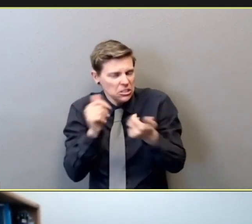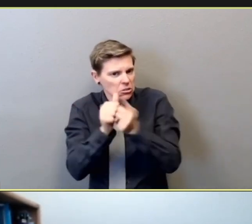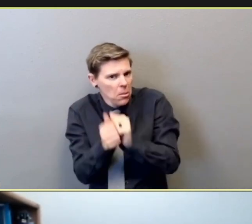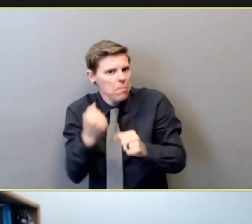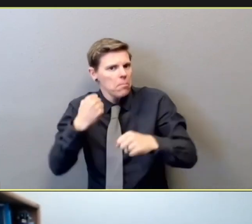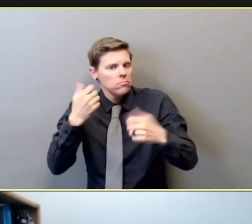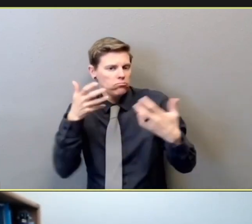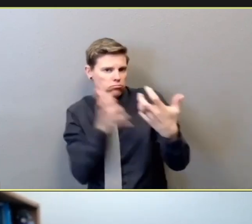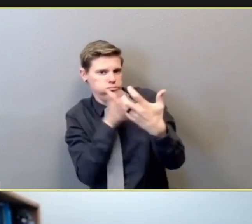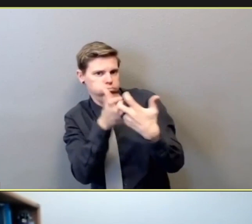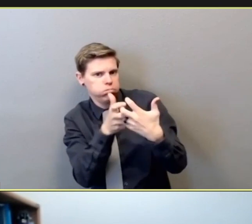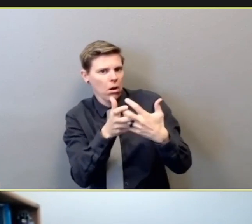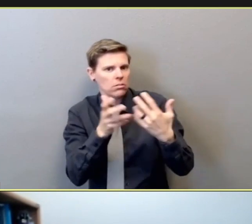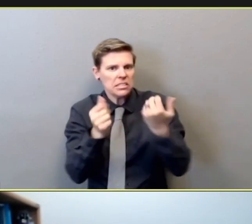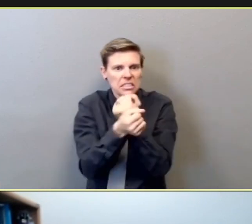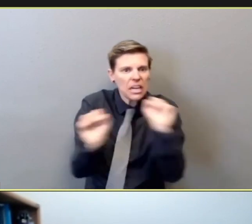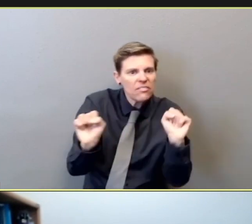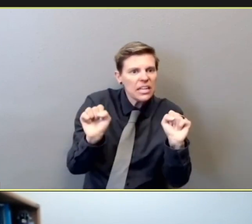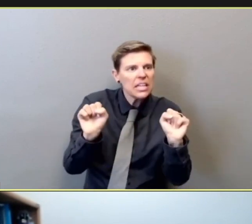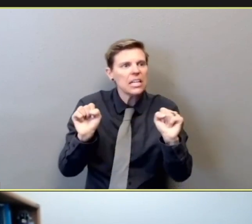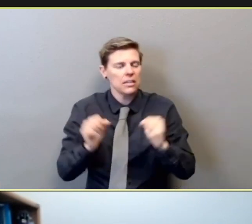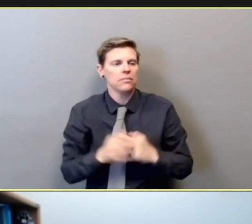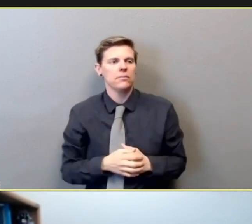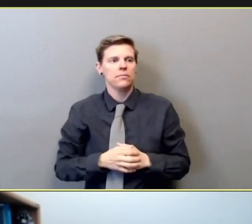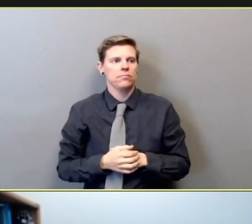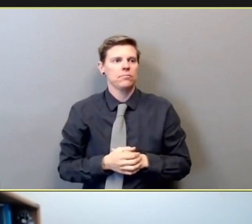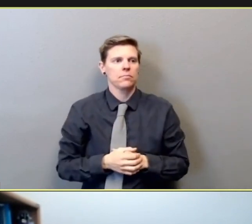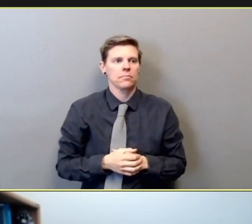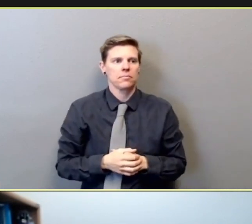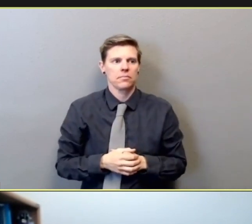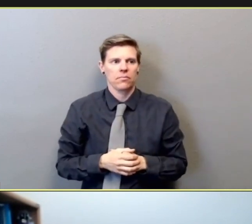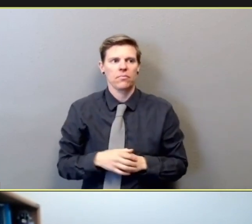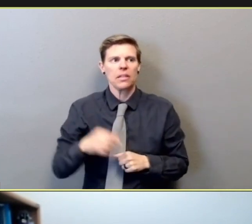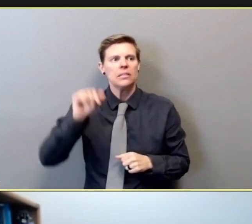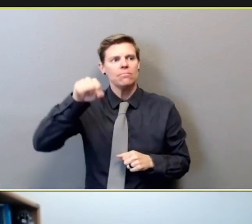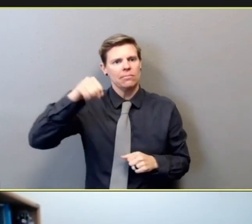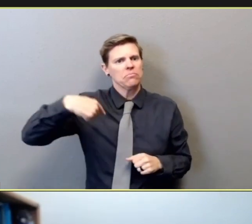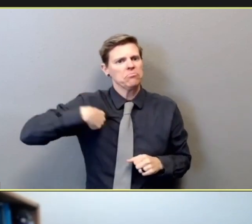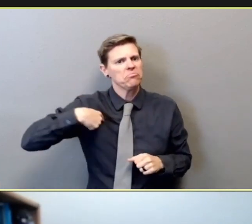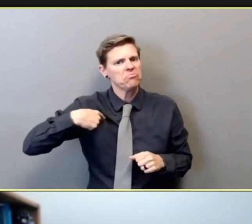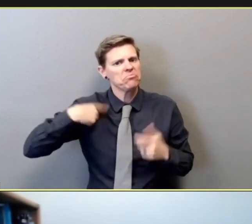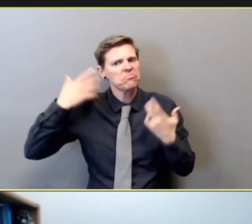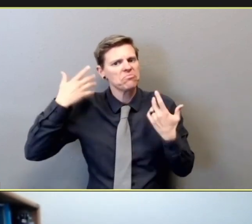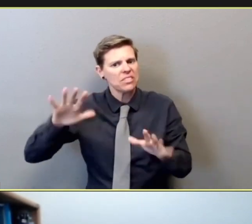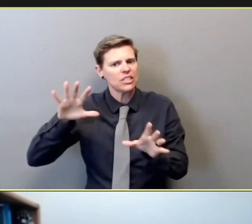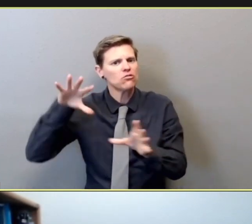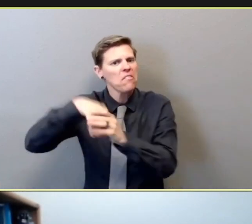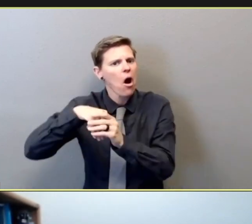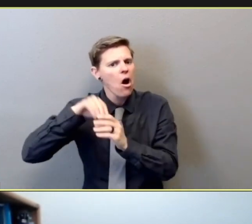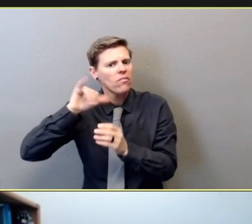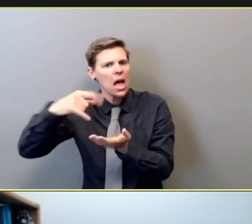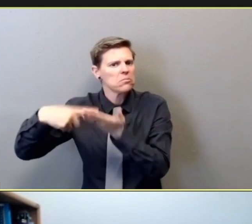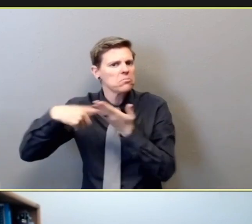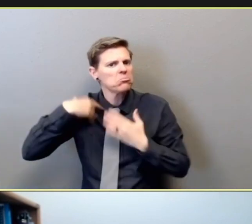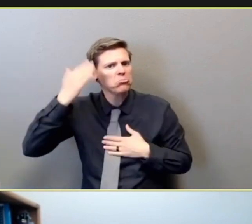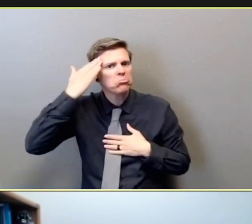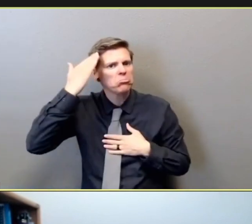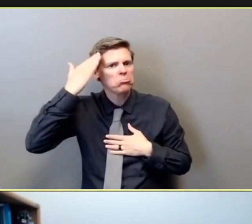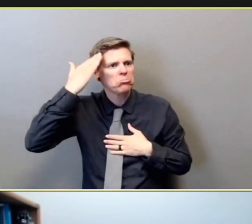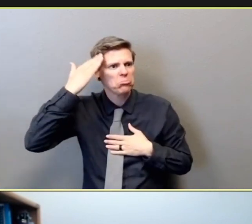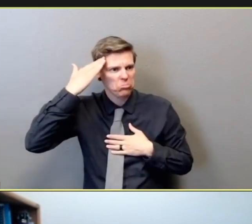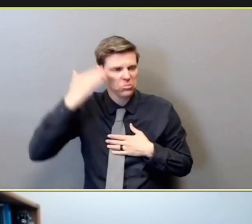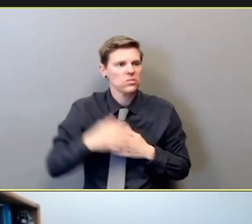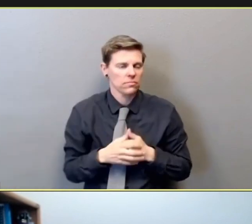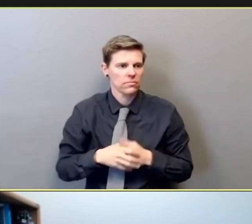in those discussions, TJ. One is we're operating a lot off of the protocols that were developed by